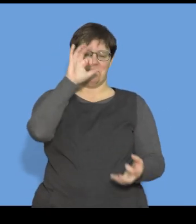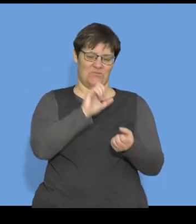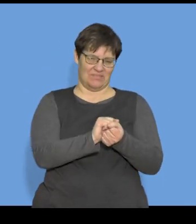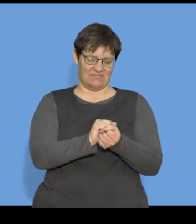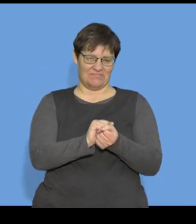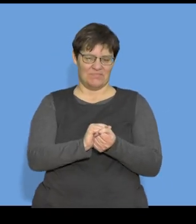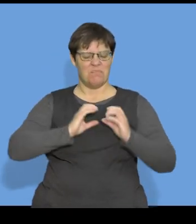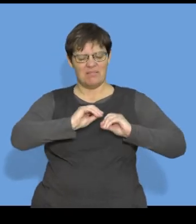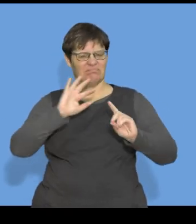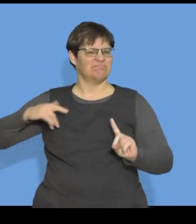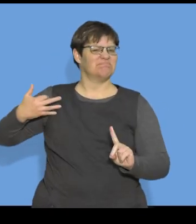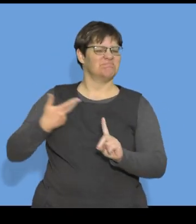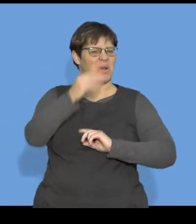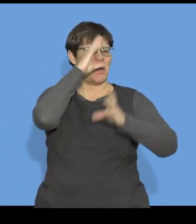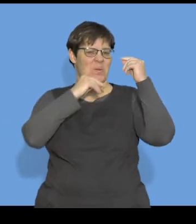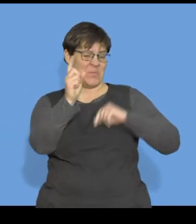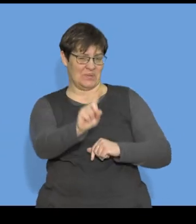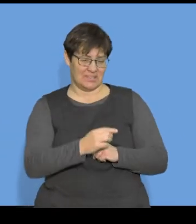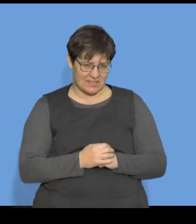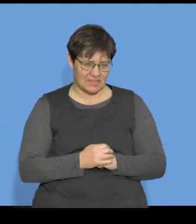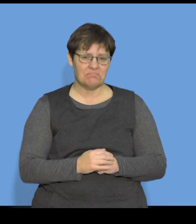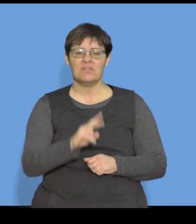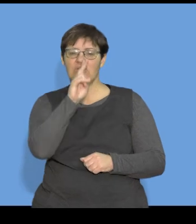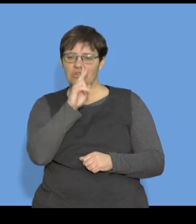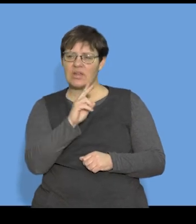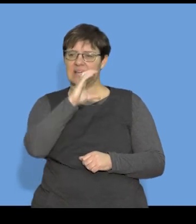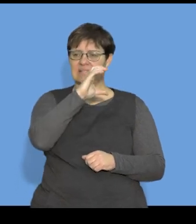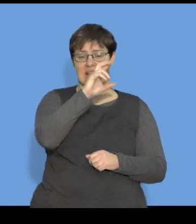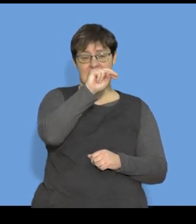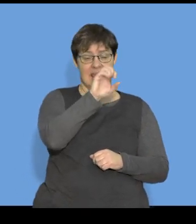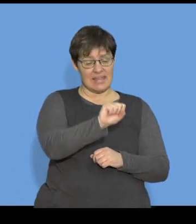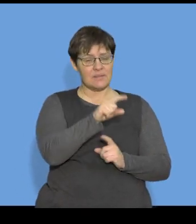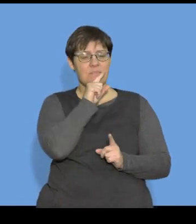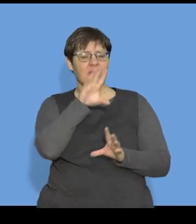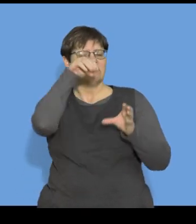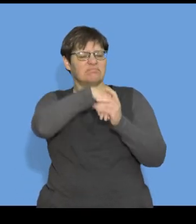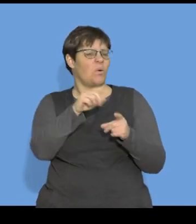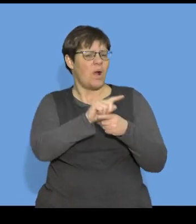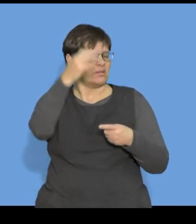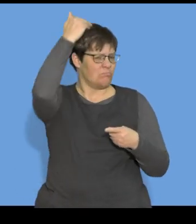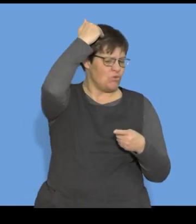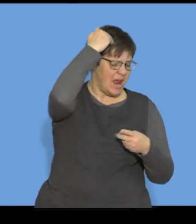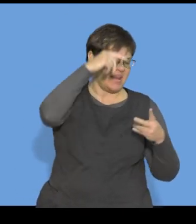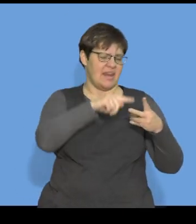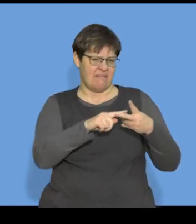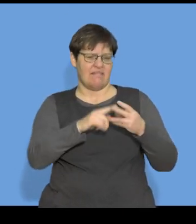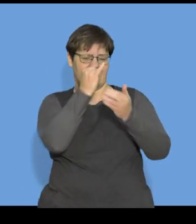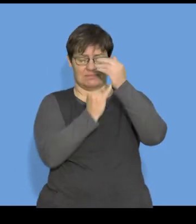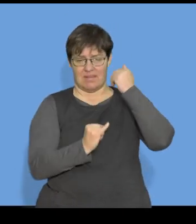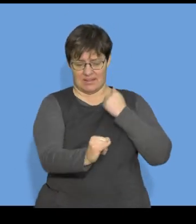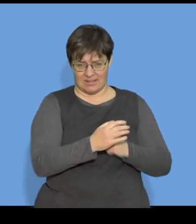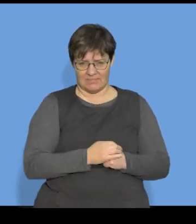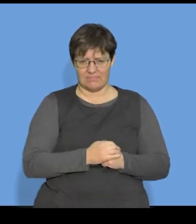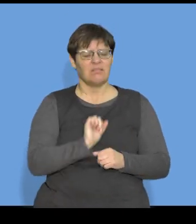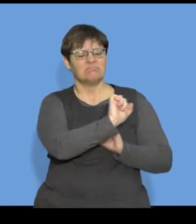We're now looking at the summary of the lesson. We're looking at the central nervous system where we said it consists of the brain and the spinal